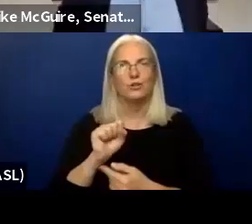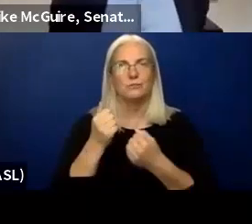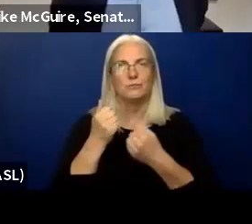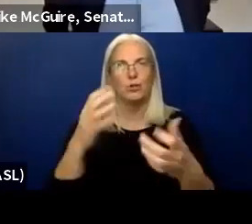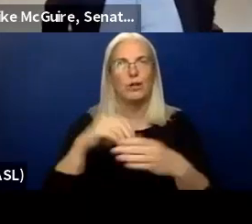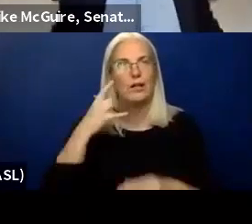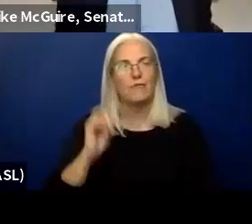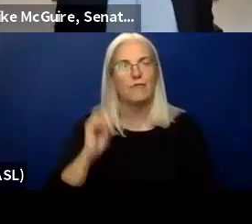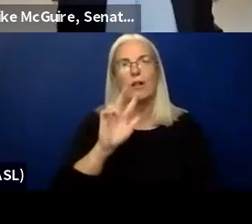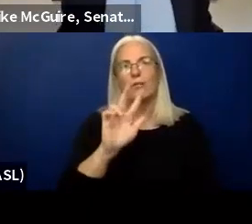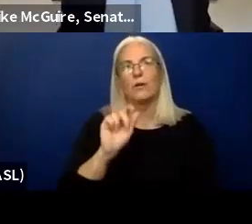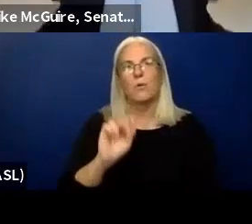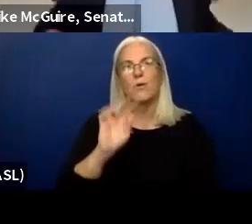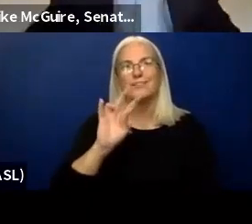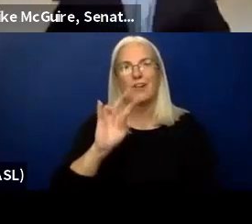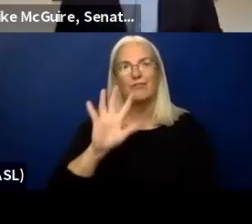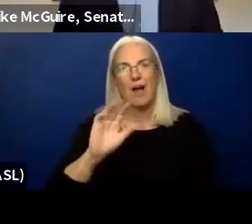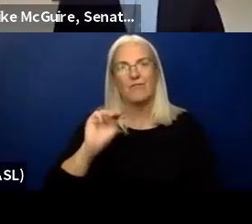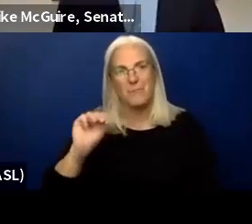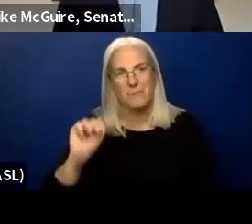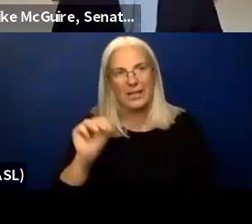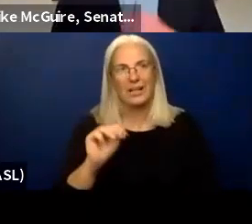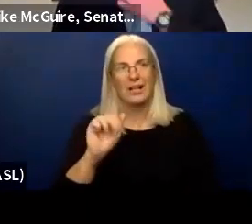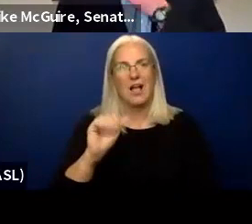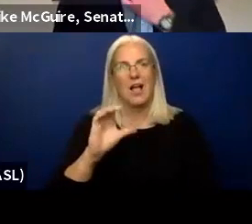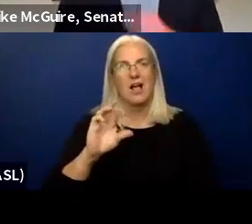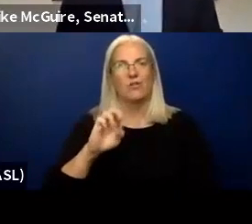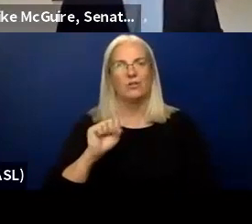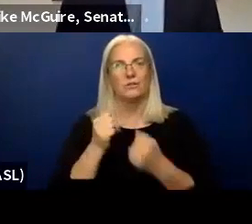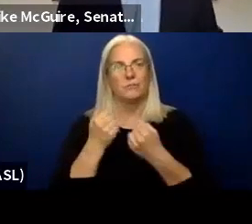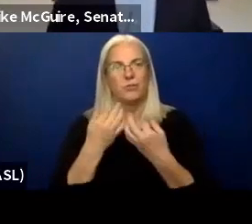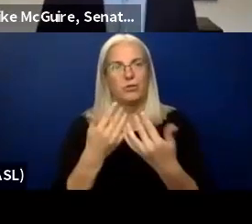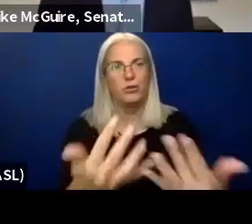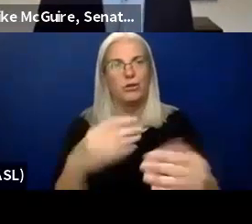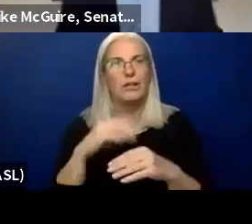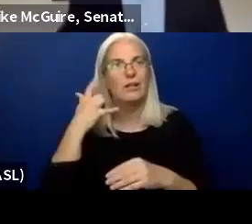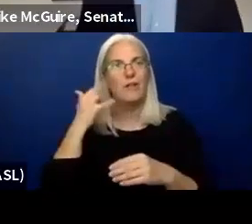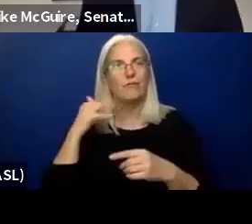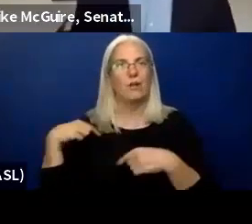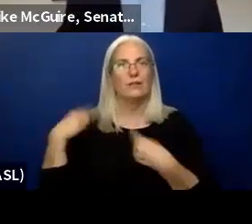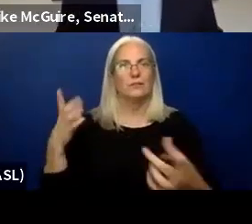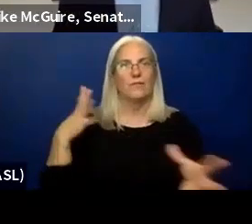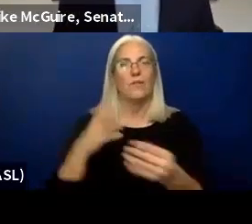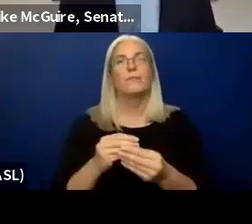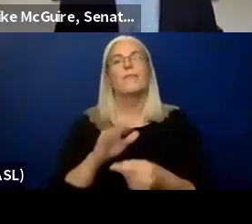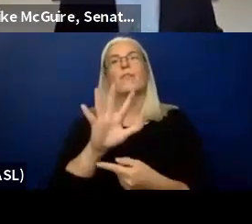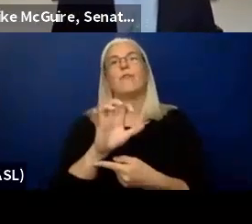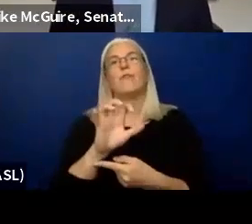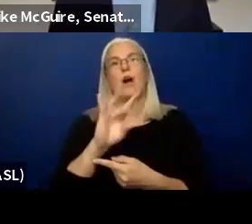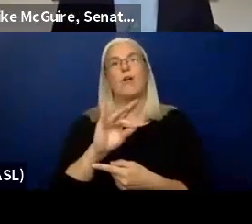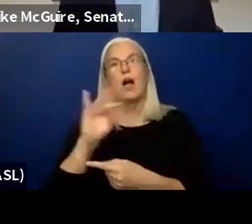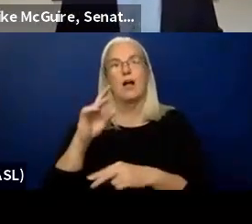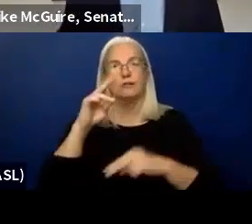As far as the incident stands statistically, 588 structures have been destroyed overall on the Glass incident and